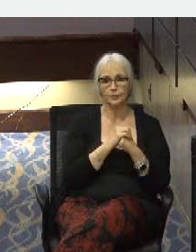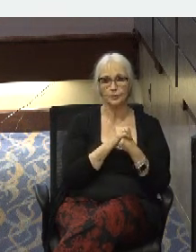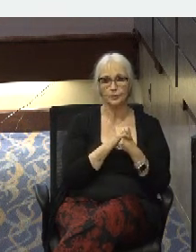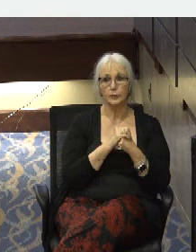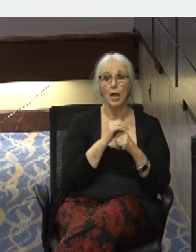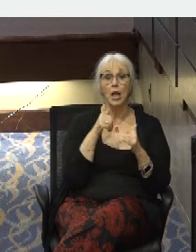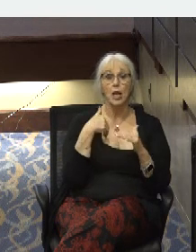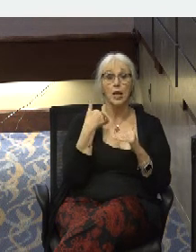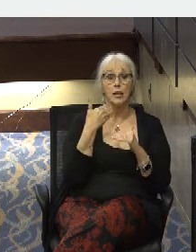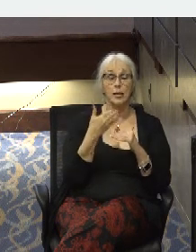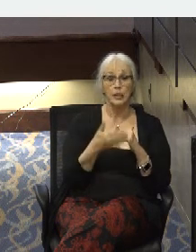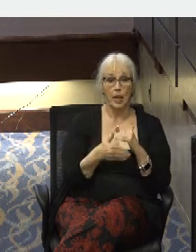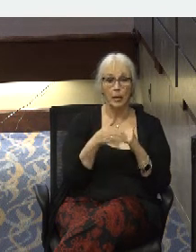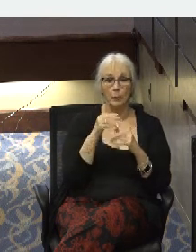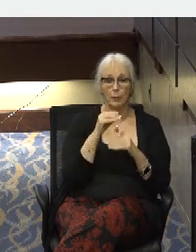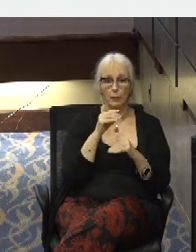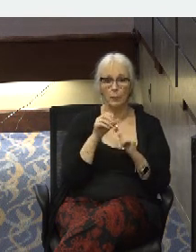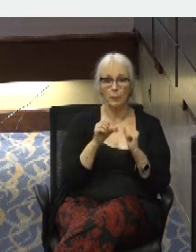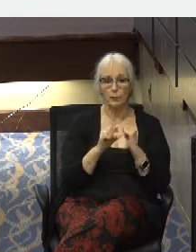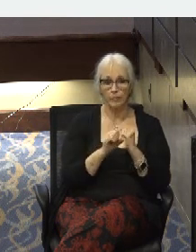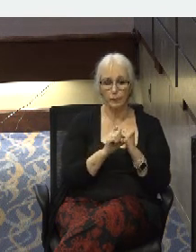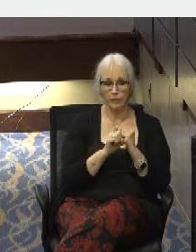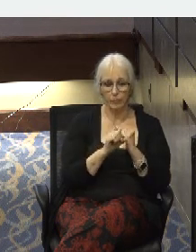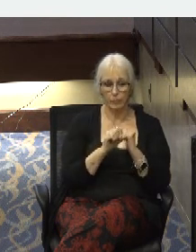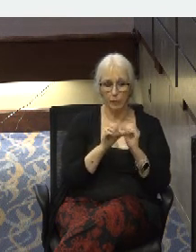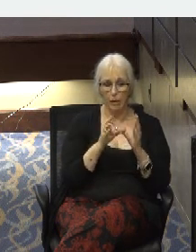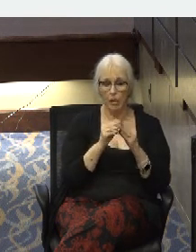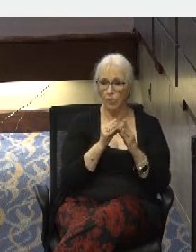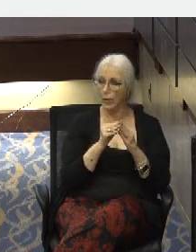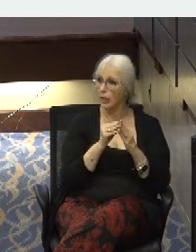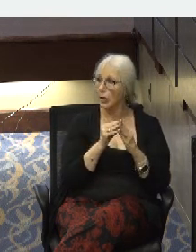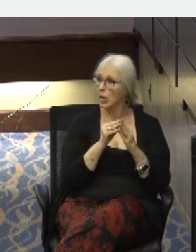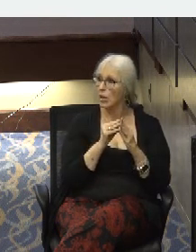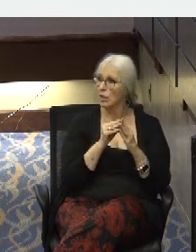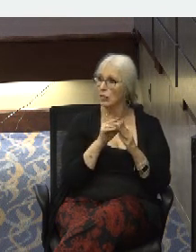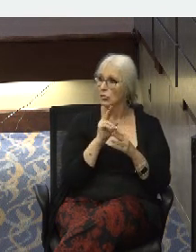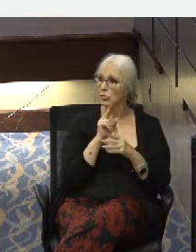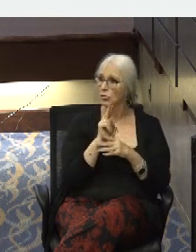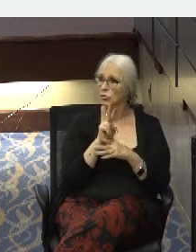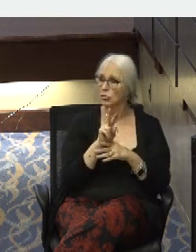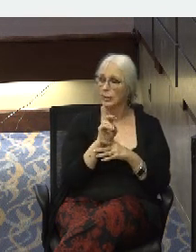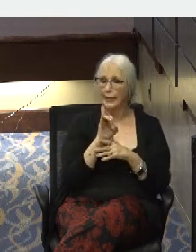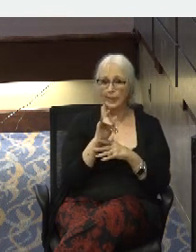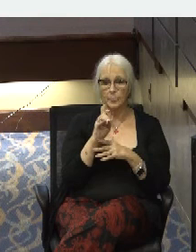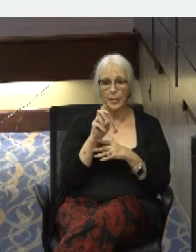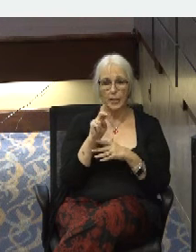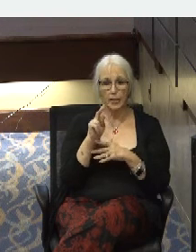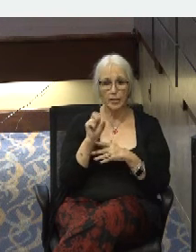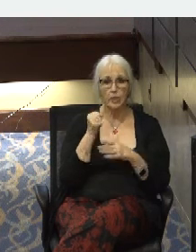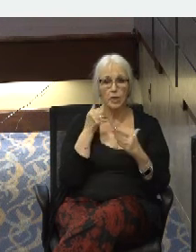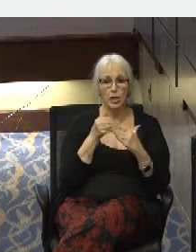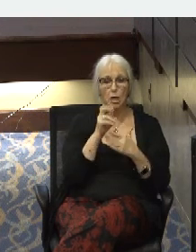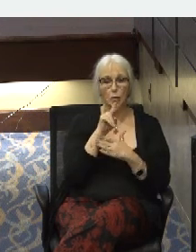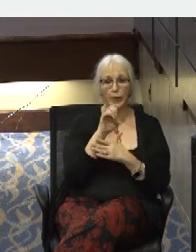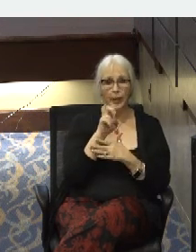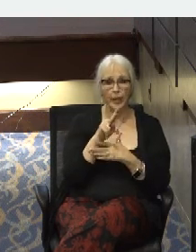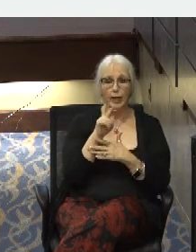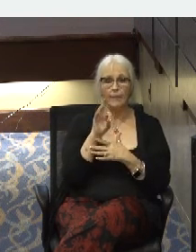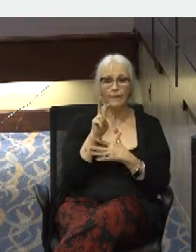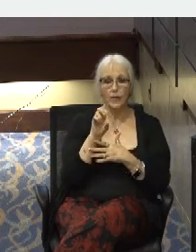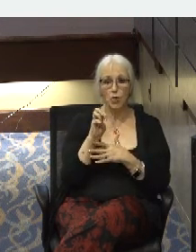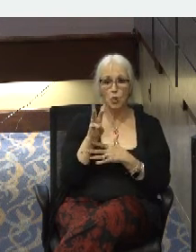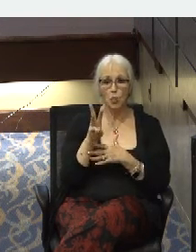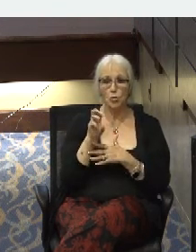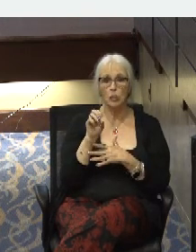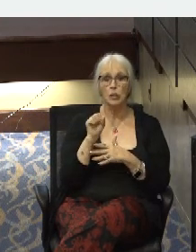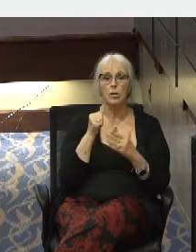Next, we have a public hearing on a request from Michael Harney for the abandonment of 2 general utility easements located near Creekview Drive between